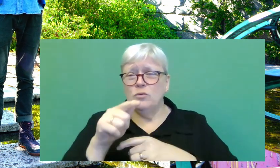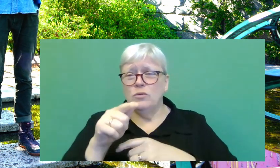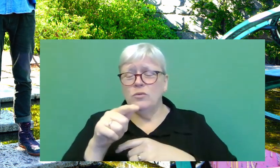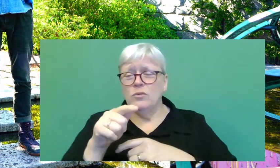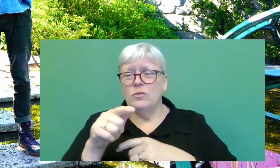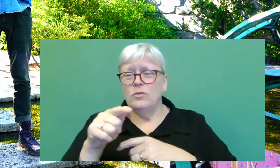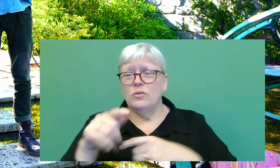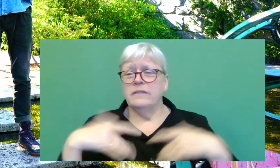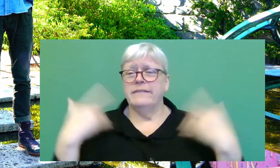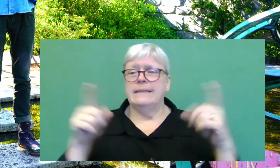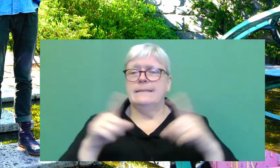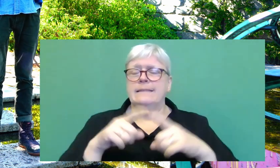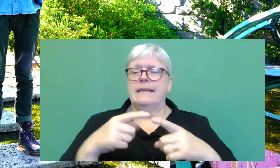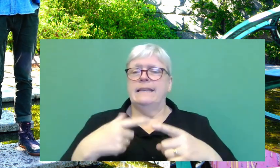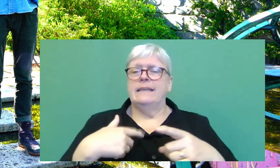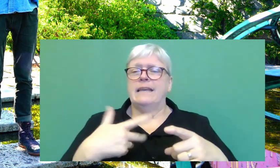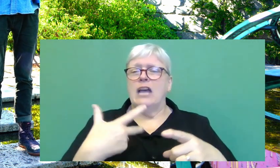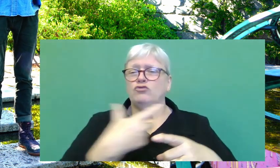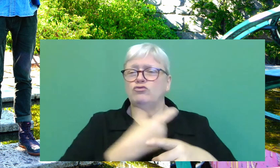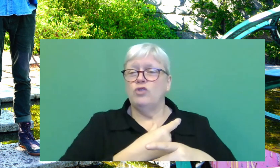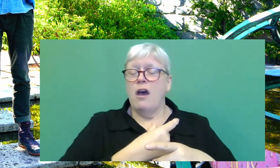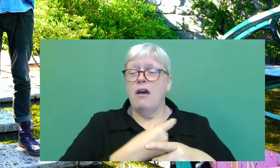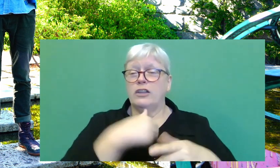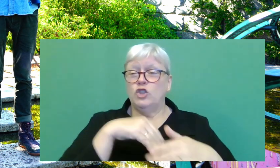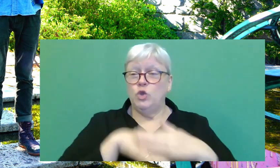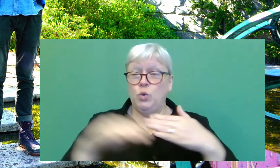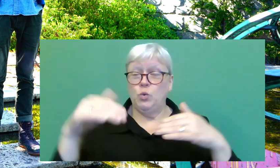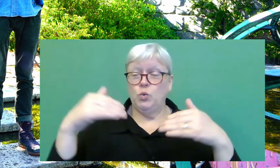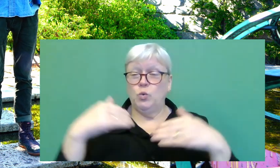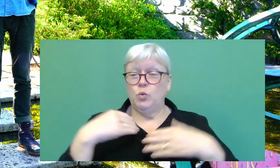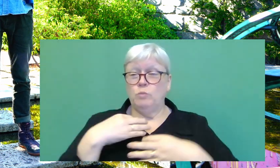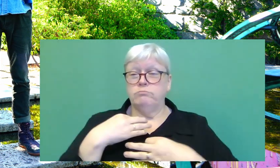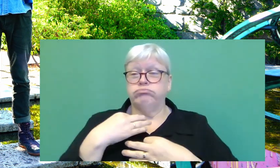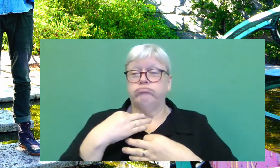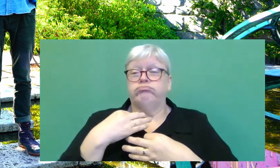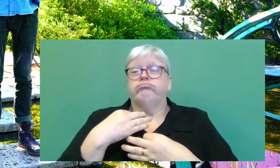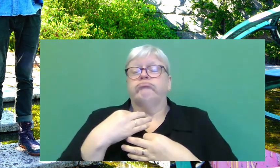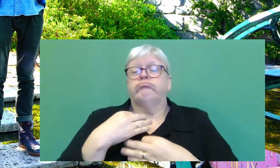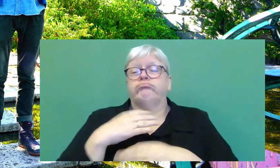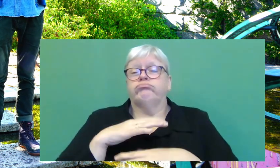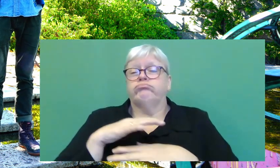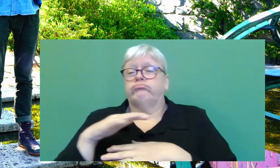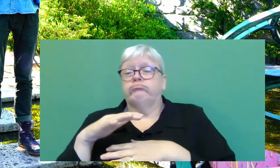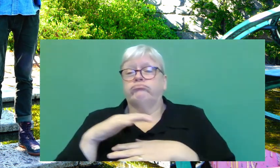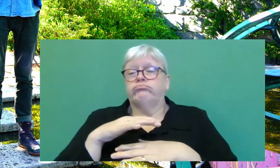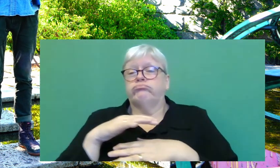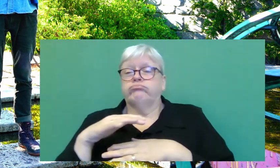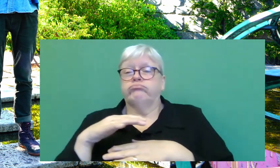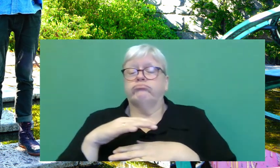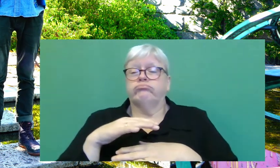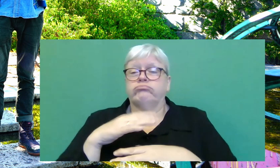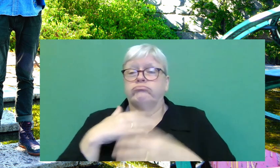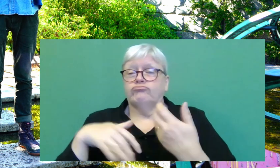the body and will deliberately dawdle in making the rounds. Inside like a virus, the flesh